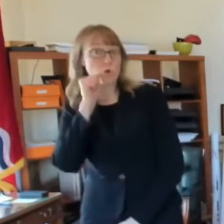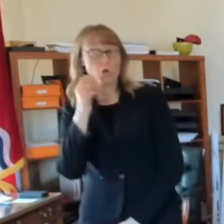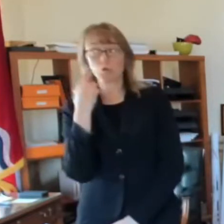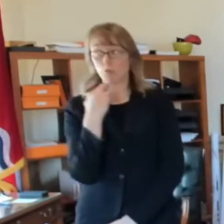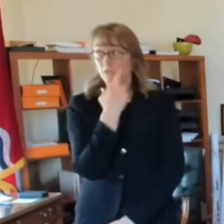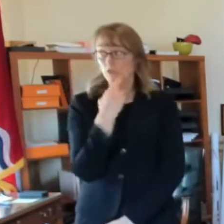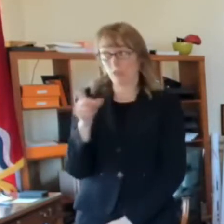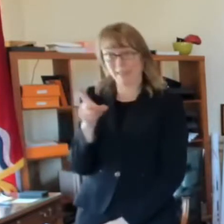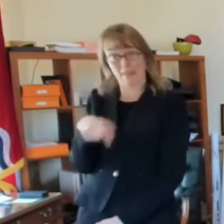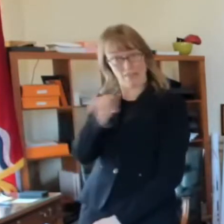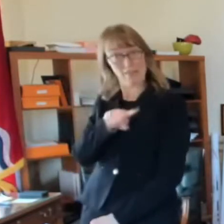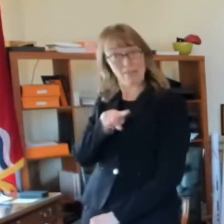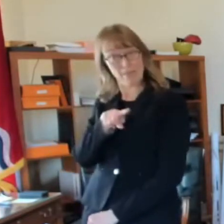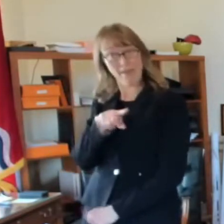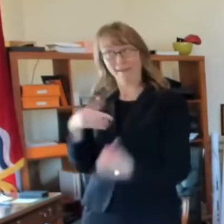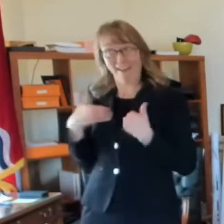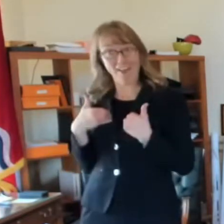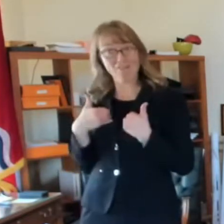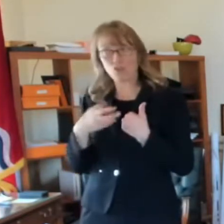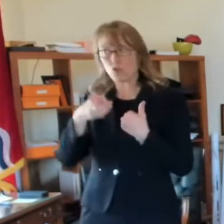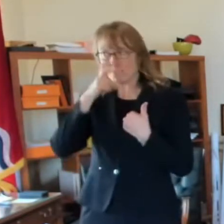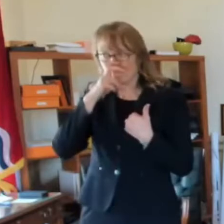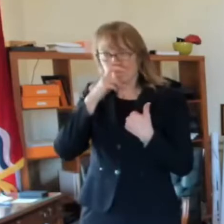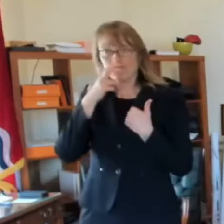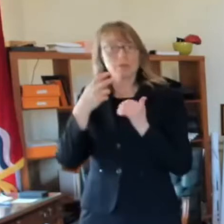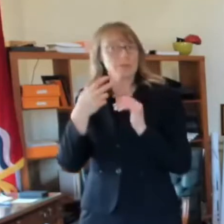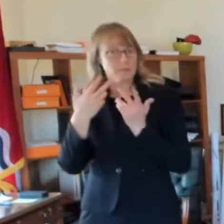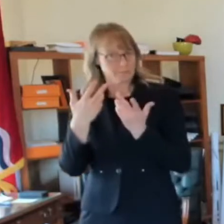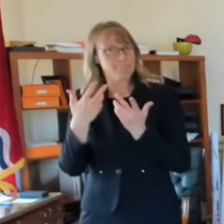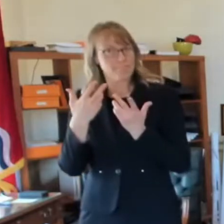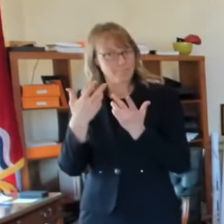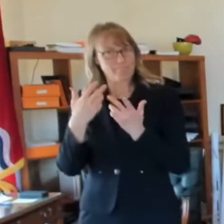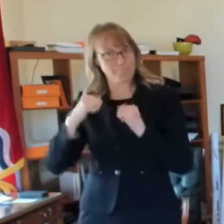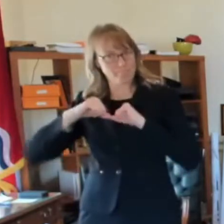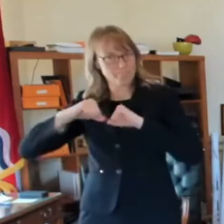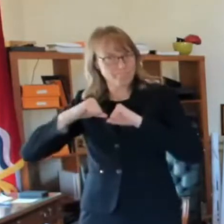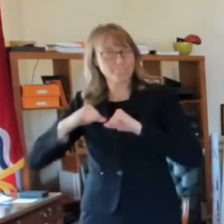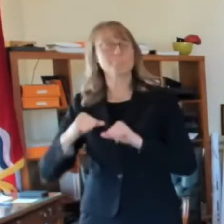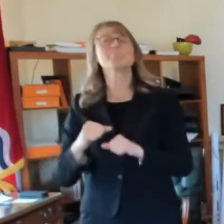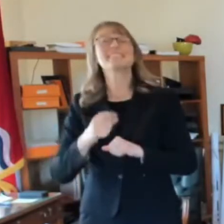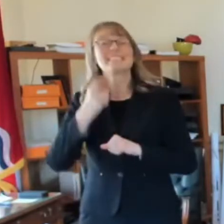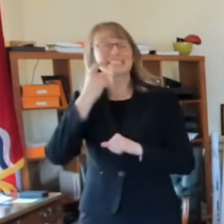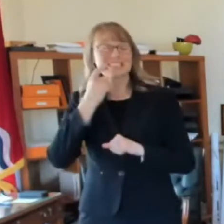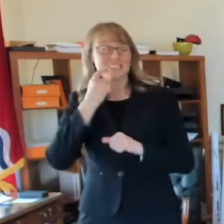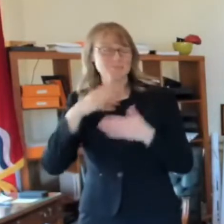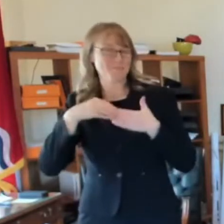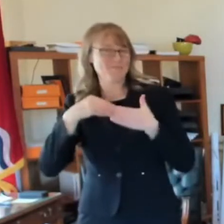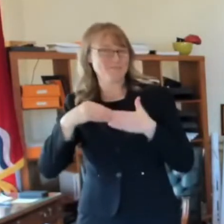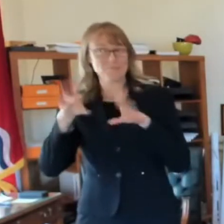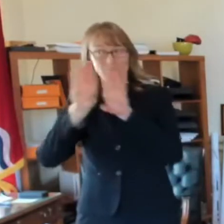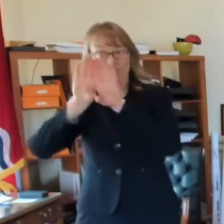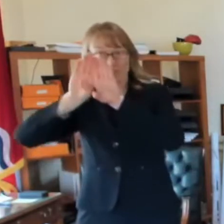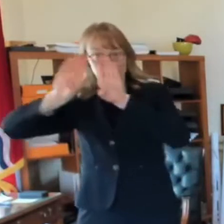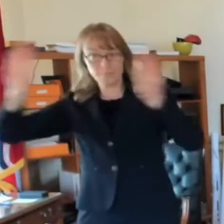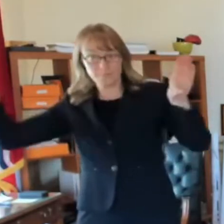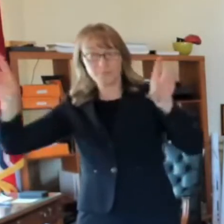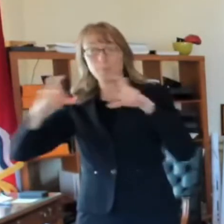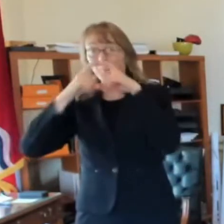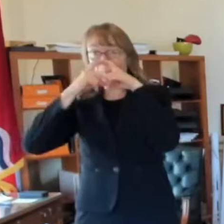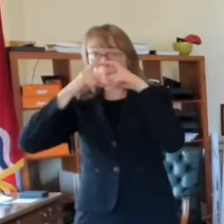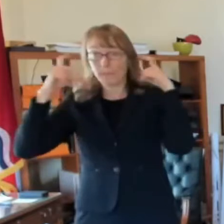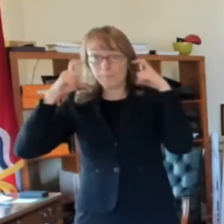that message to folks that please adjust your behavior on that. Now, there are bars and restaurants can still be